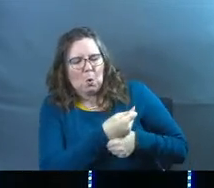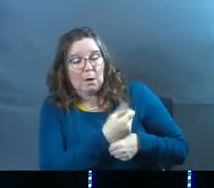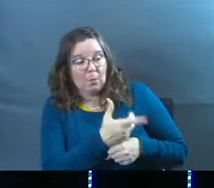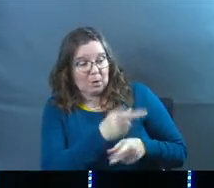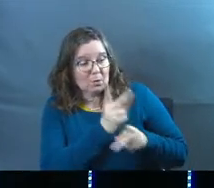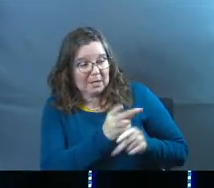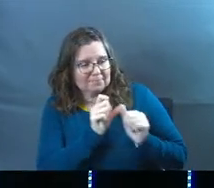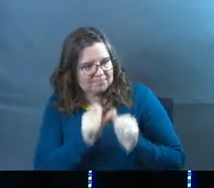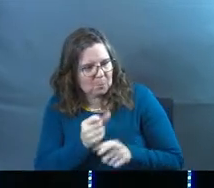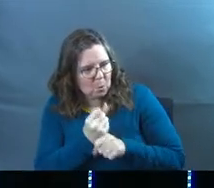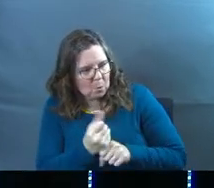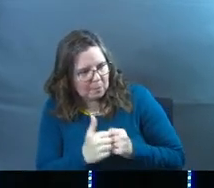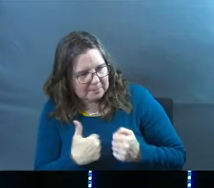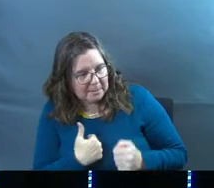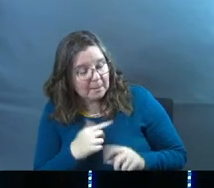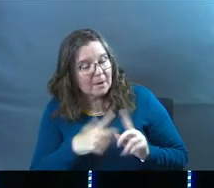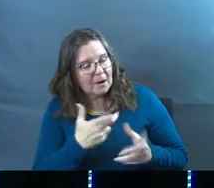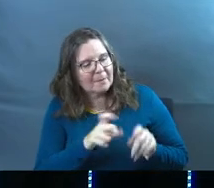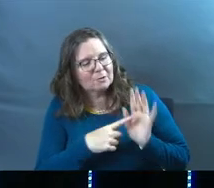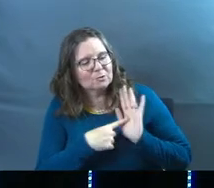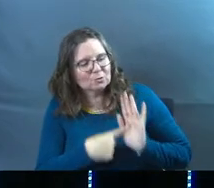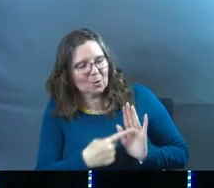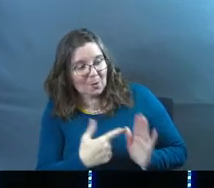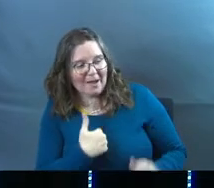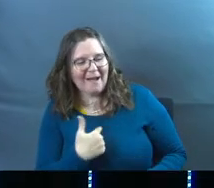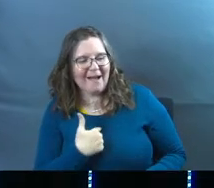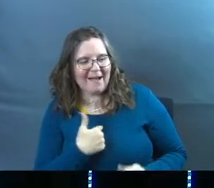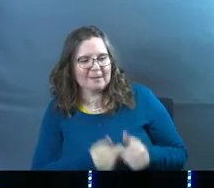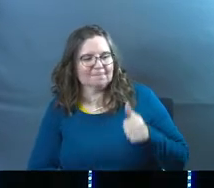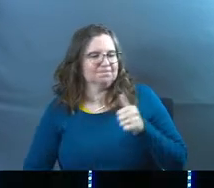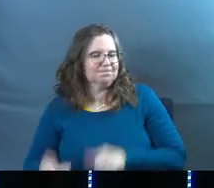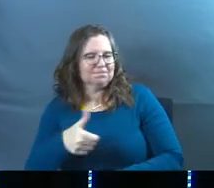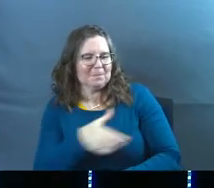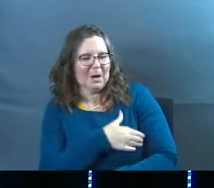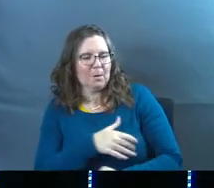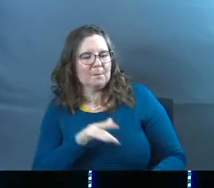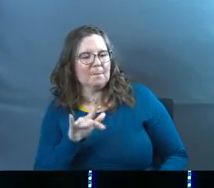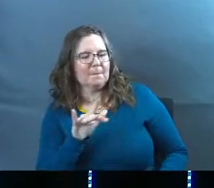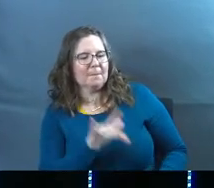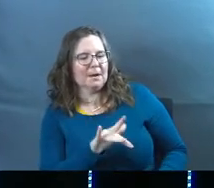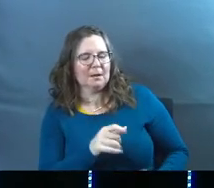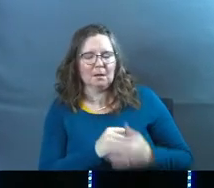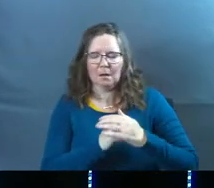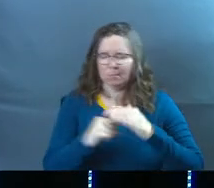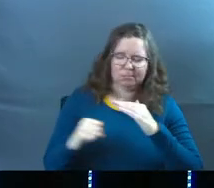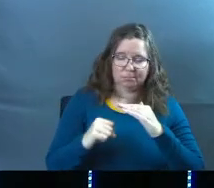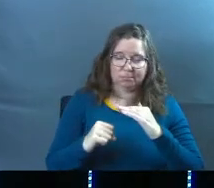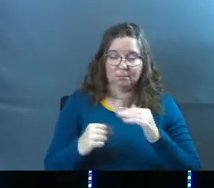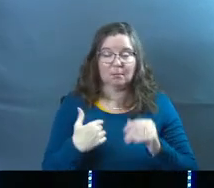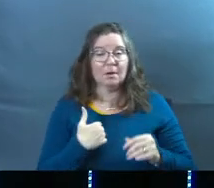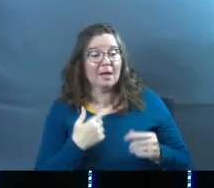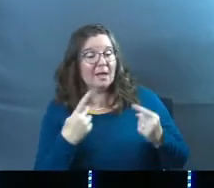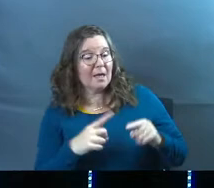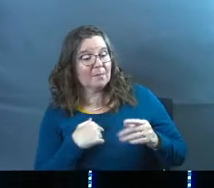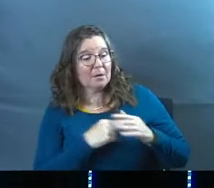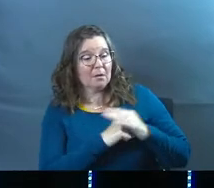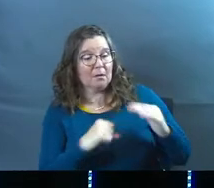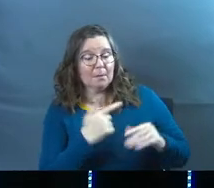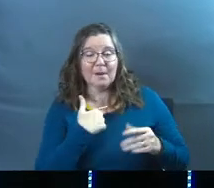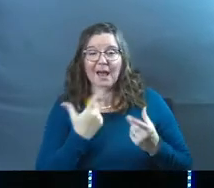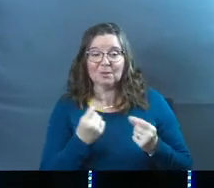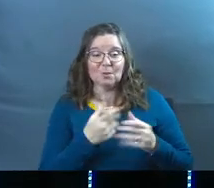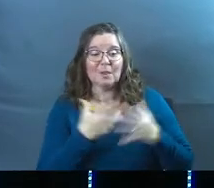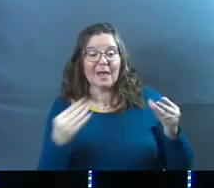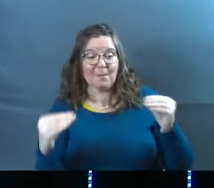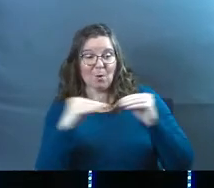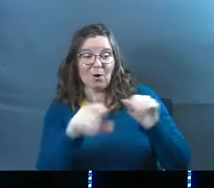I want you to keep holding on, but I'm also just going to show you that I have ultimate power here. And not only did I take your hip out of its socket, but I could do a